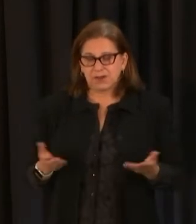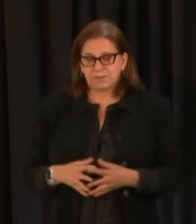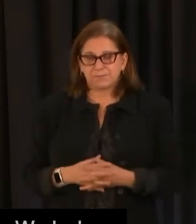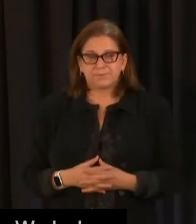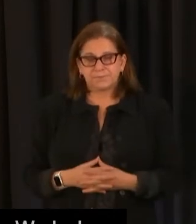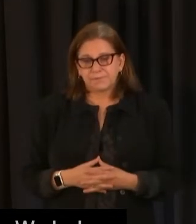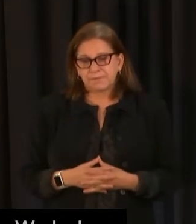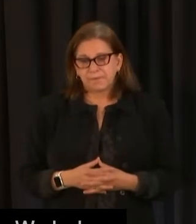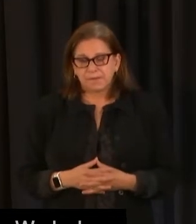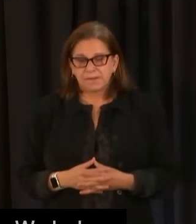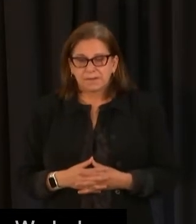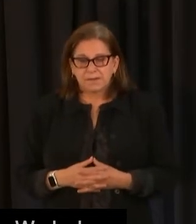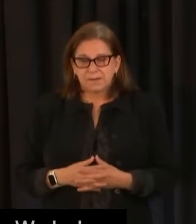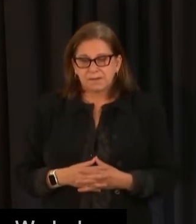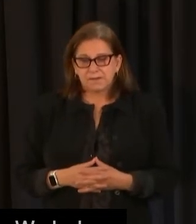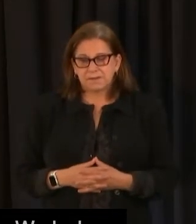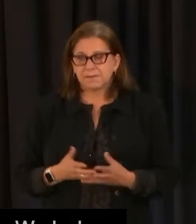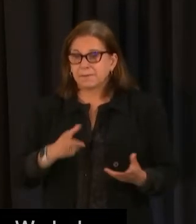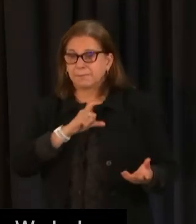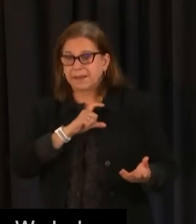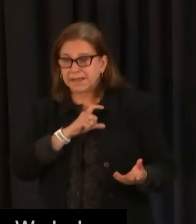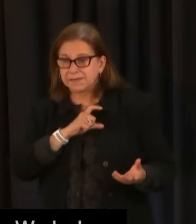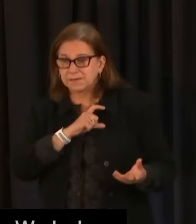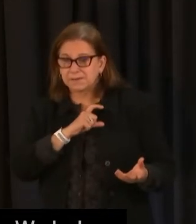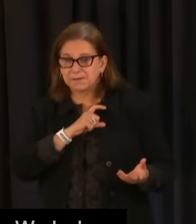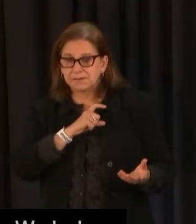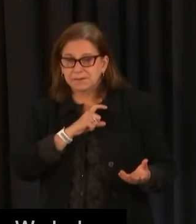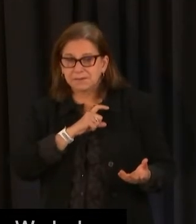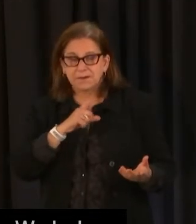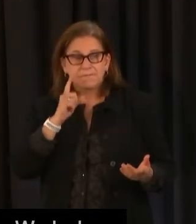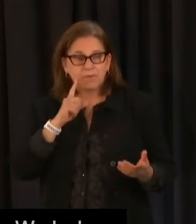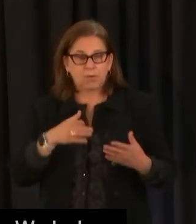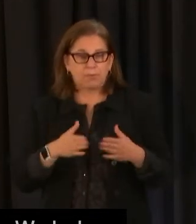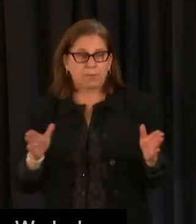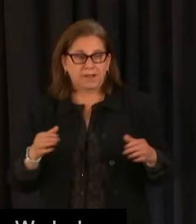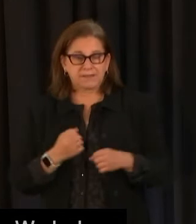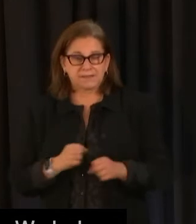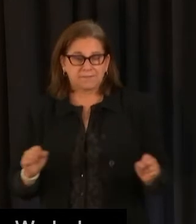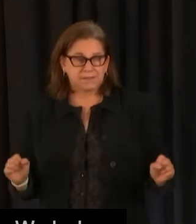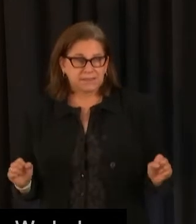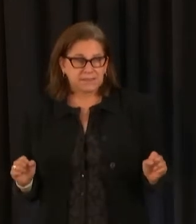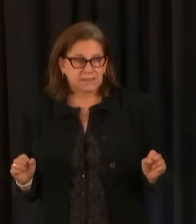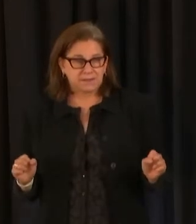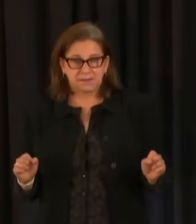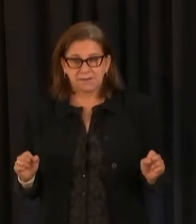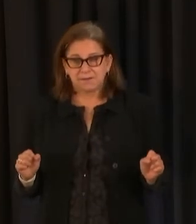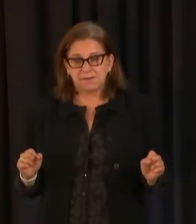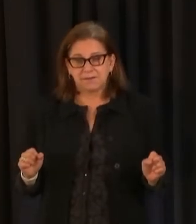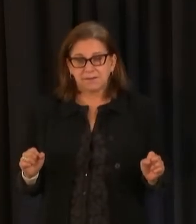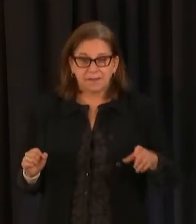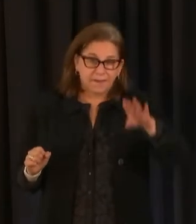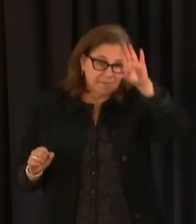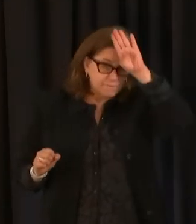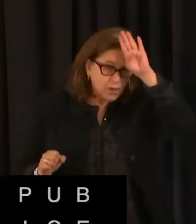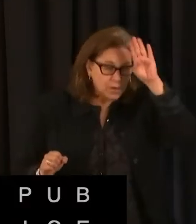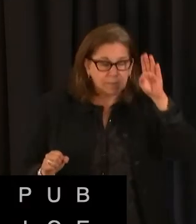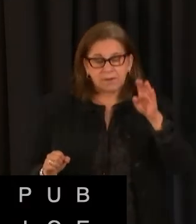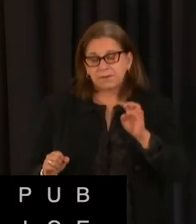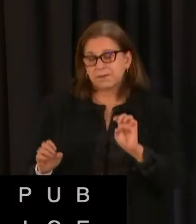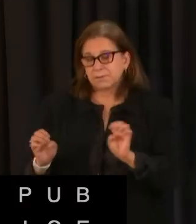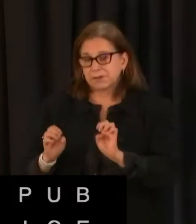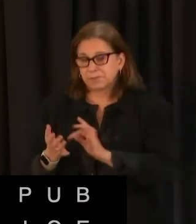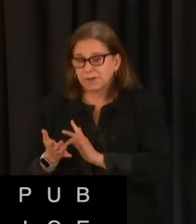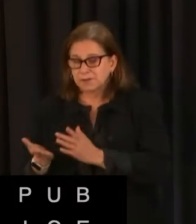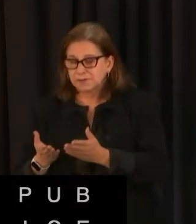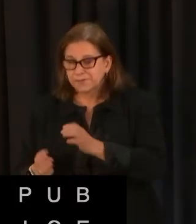will police and provide for public safety, not just the police, but fire and EMS, DC Health,